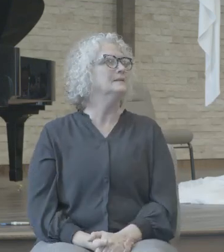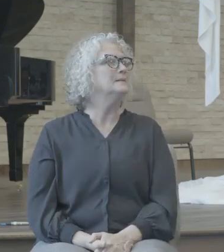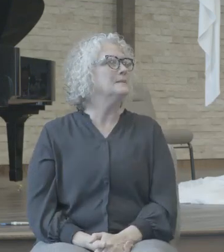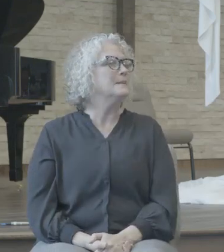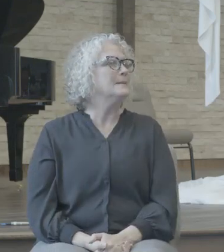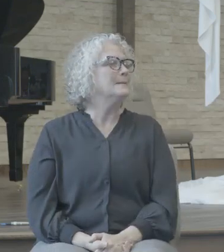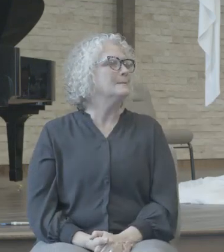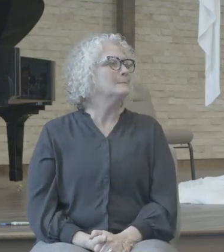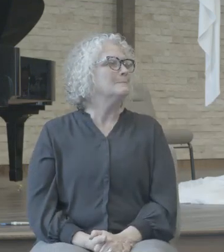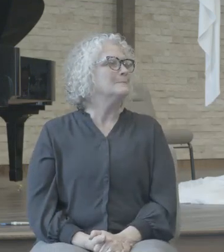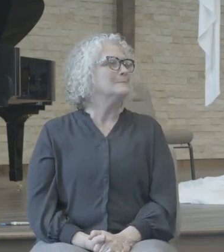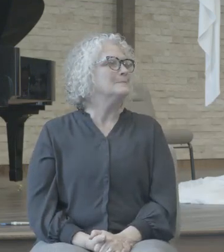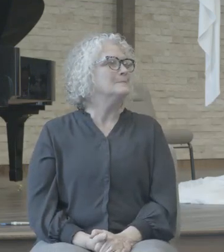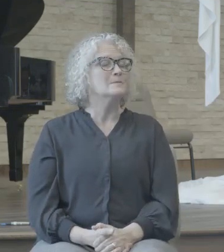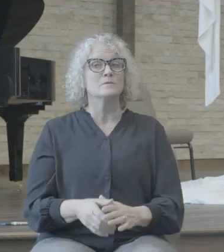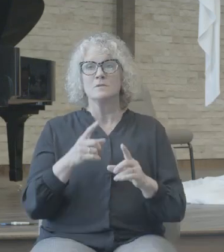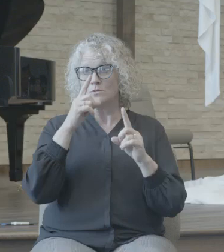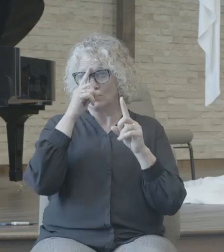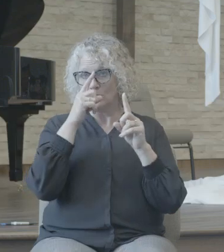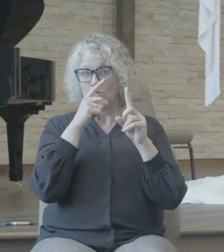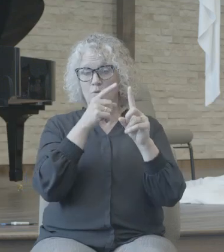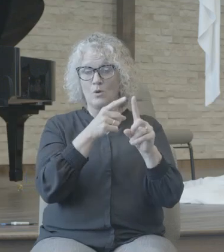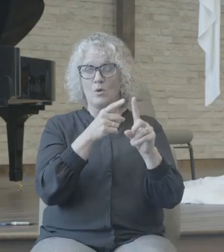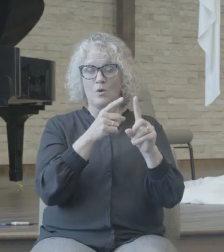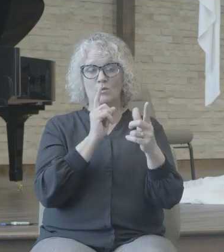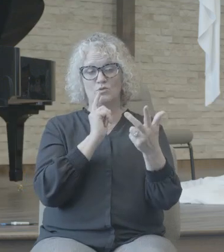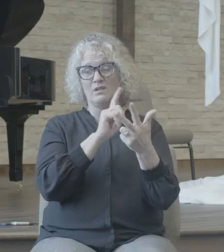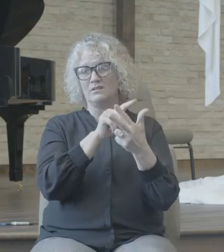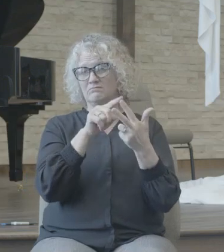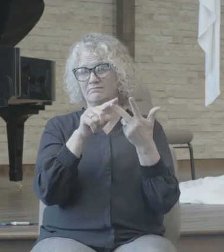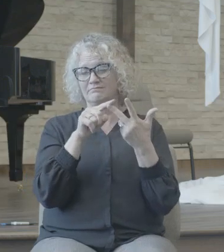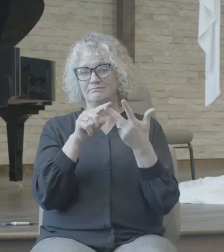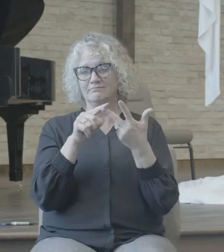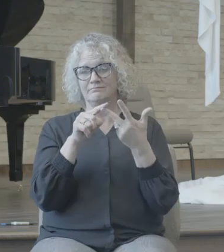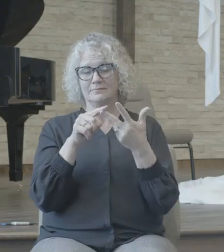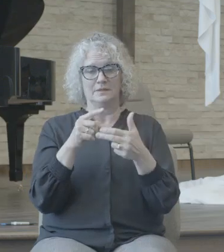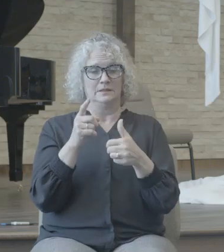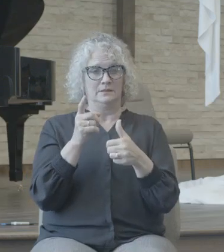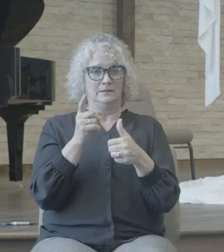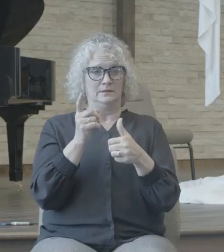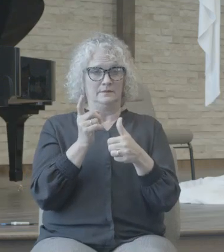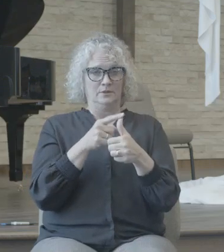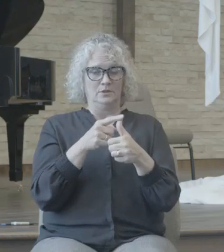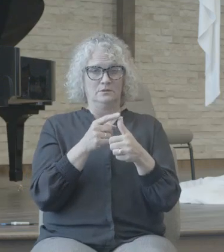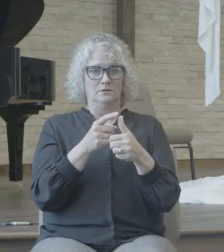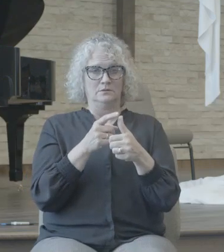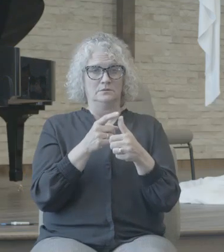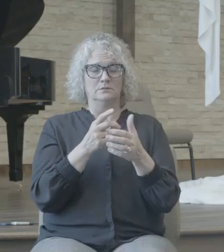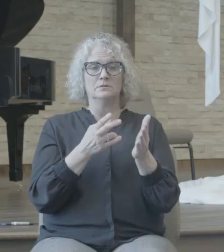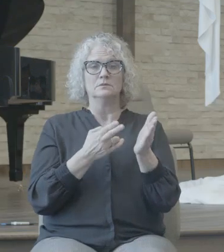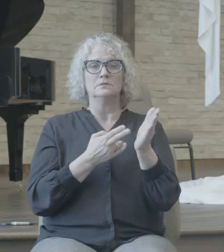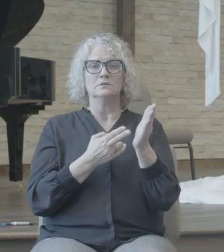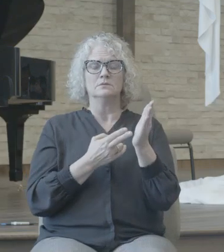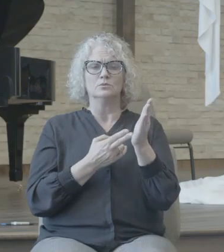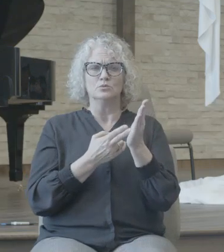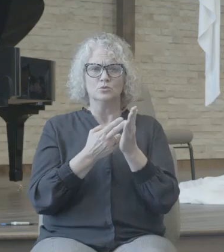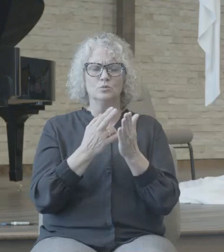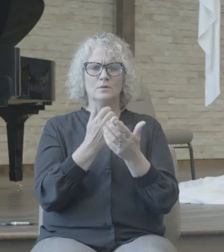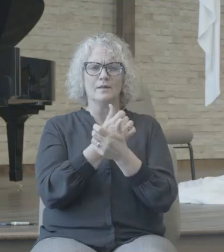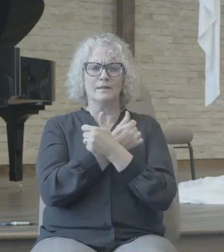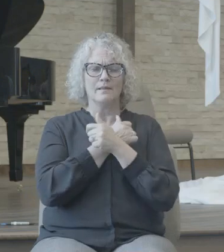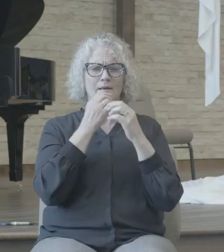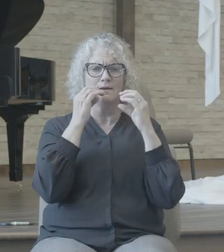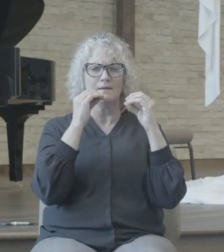goals of our trip is really threefold. First of all, we want to help Truth in Love as they reach out to a group of people